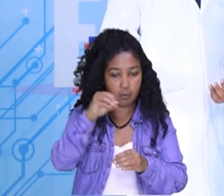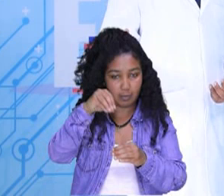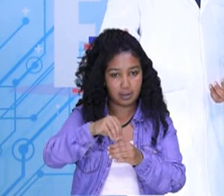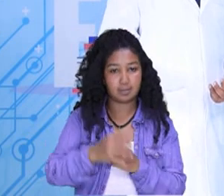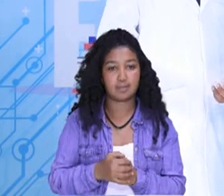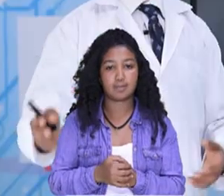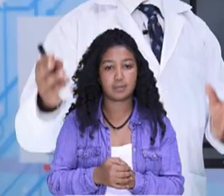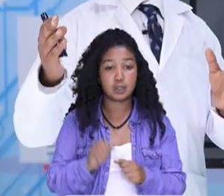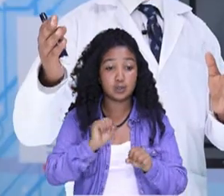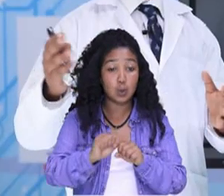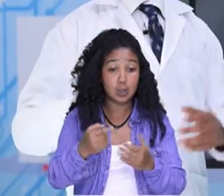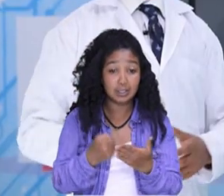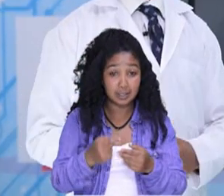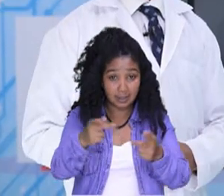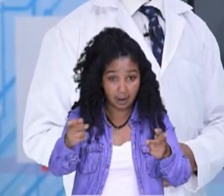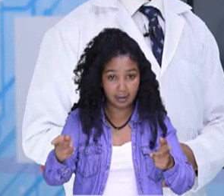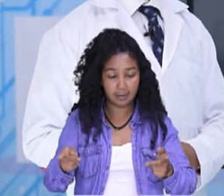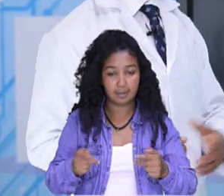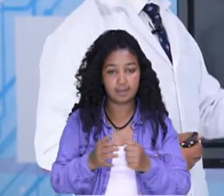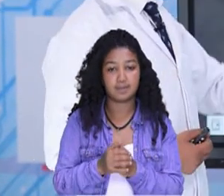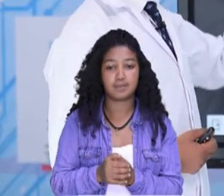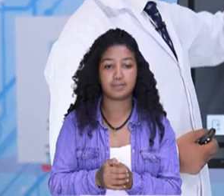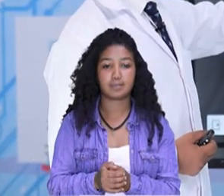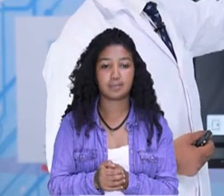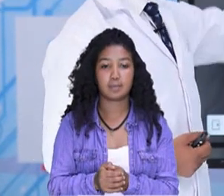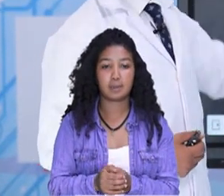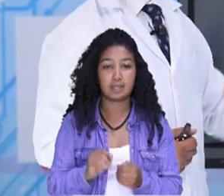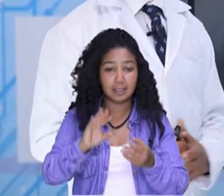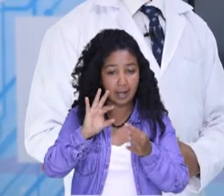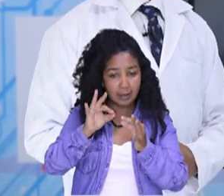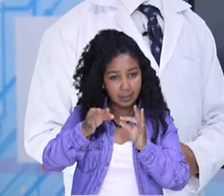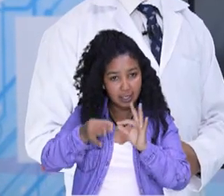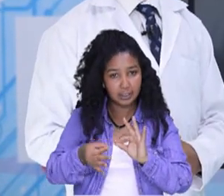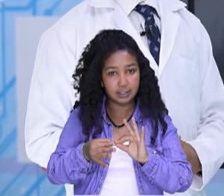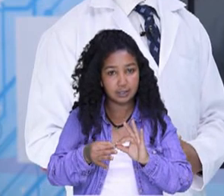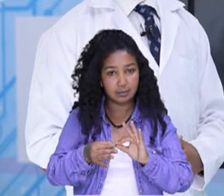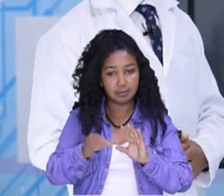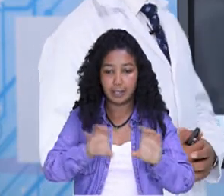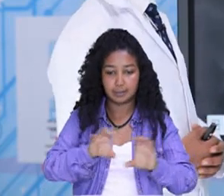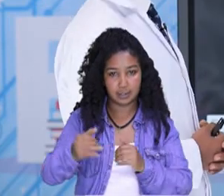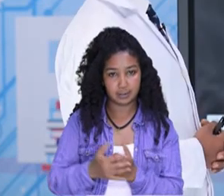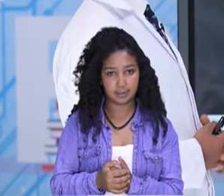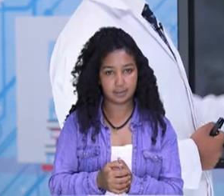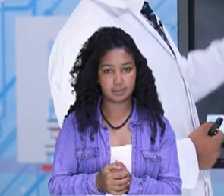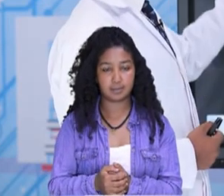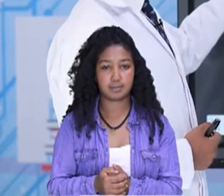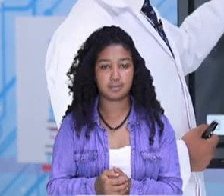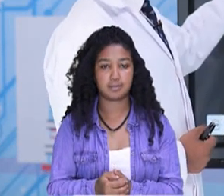cytoplasm. So in these sites, the translation takes place.